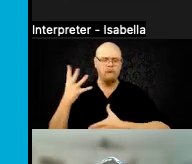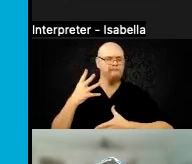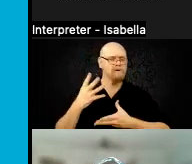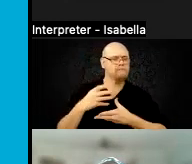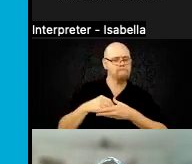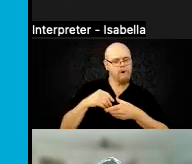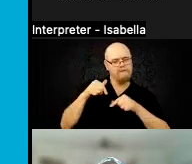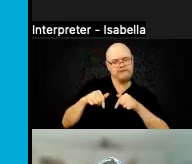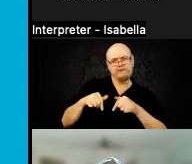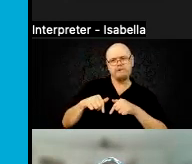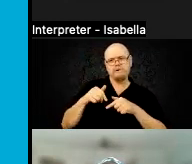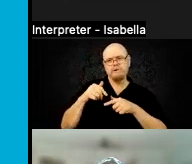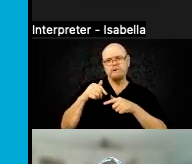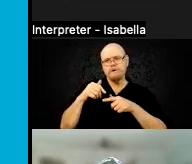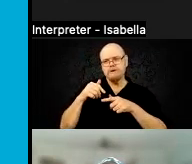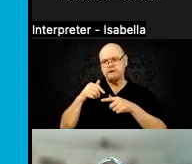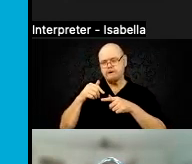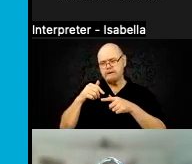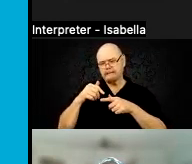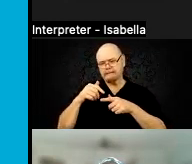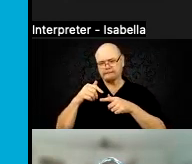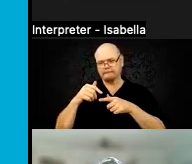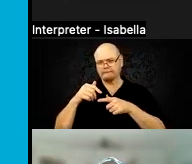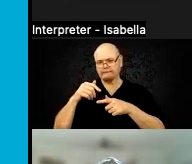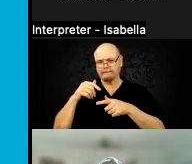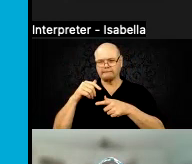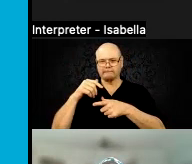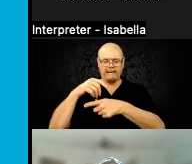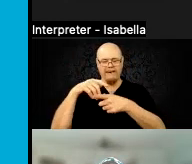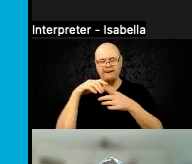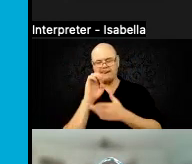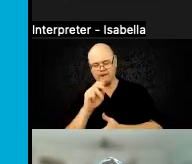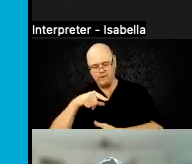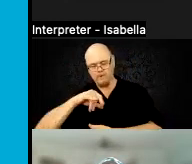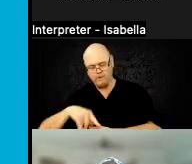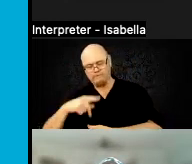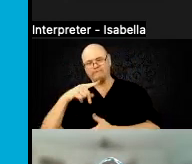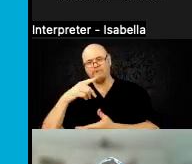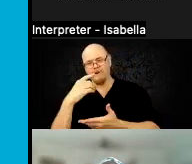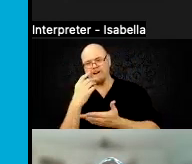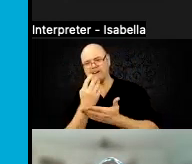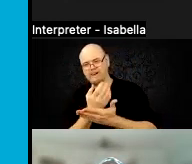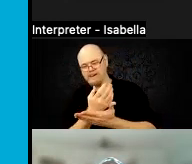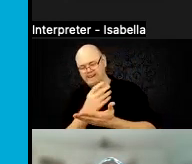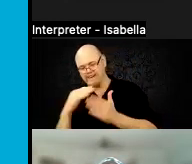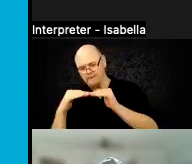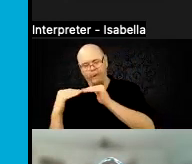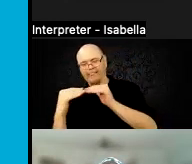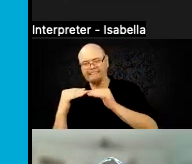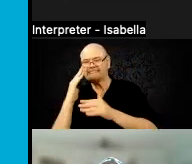Equality, and one of the things we do is help with that, right? So you're always welcome to contact us if you have questions about your child's rights in